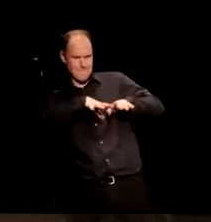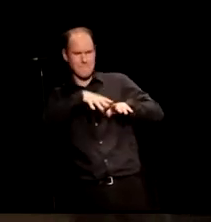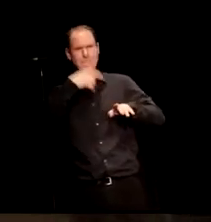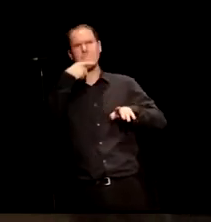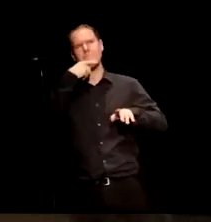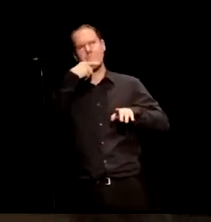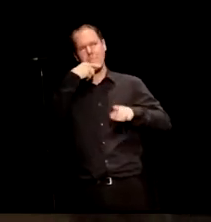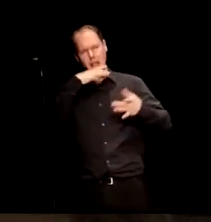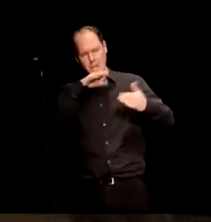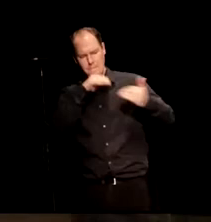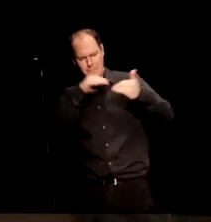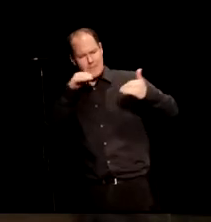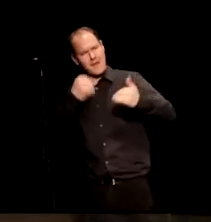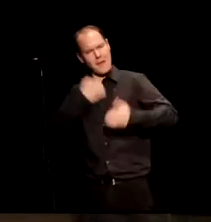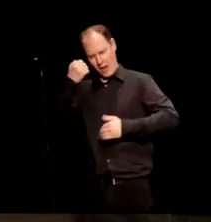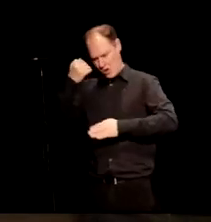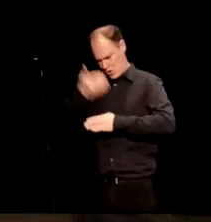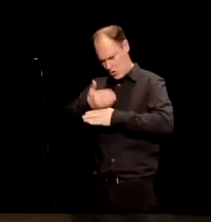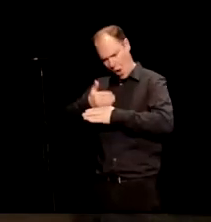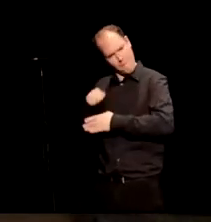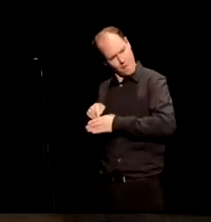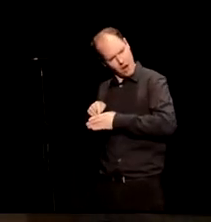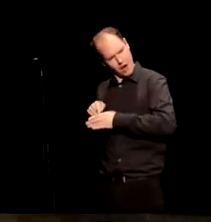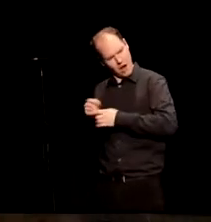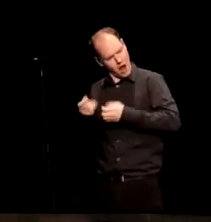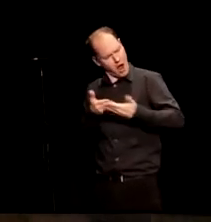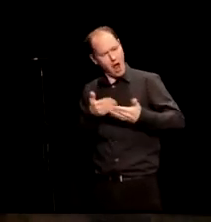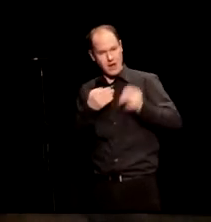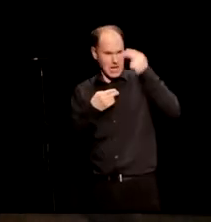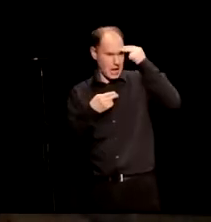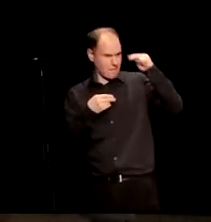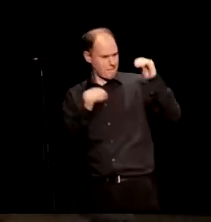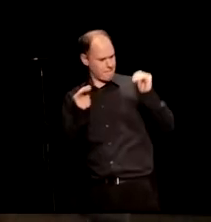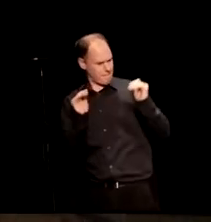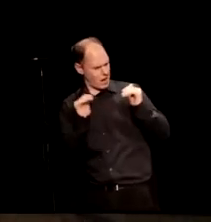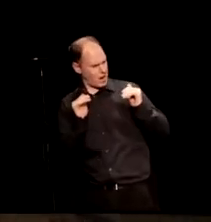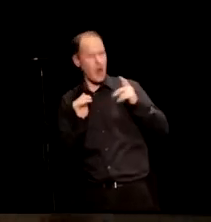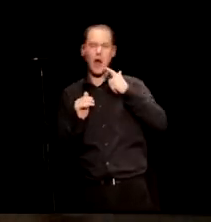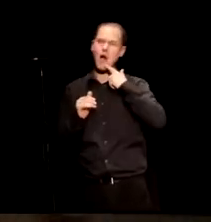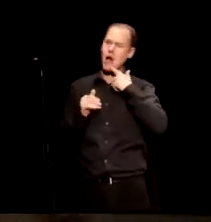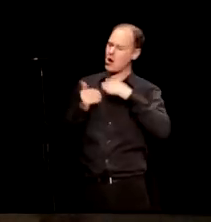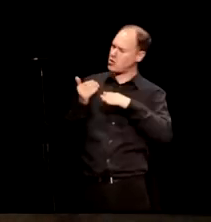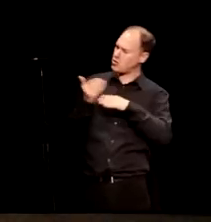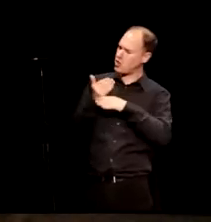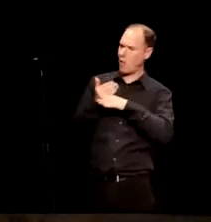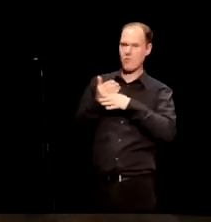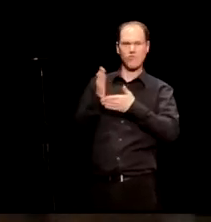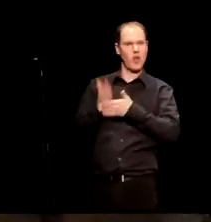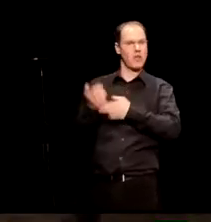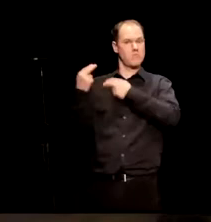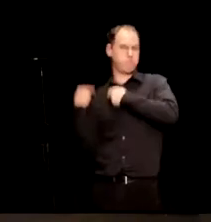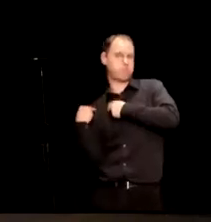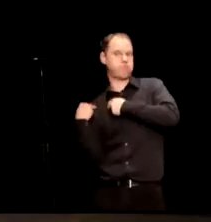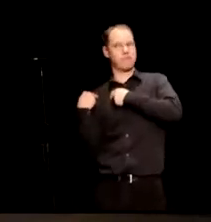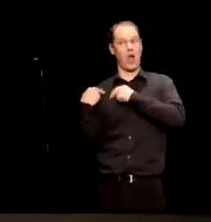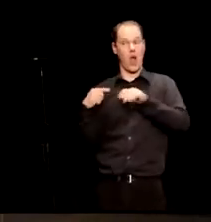synonyms for the job I was about to offer you. Well, if the job is as heavy as a language, Excuse me?